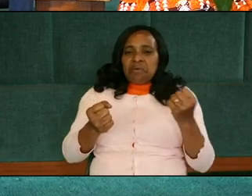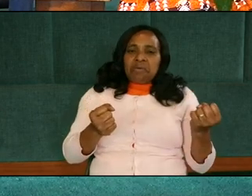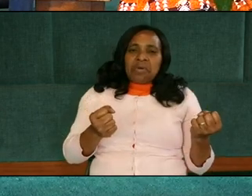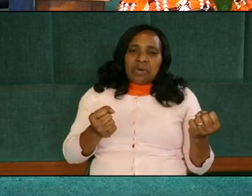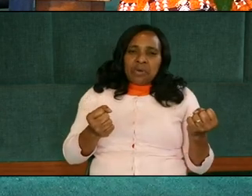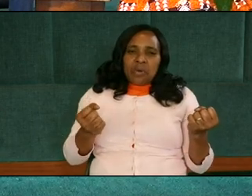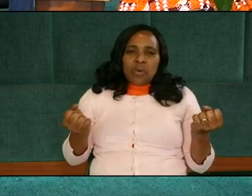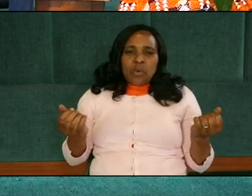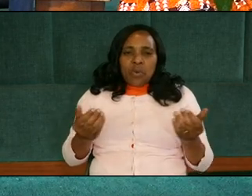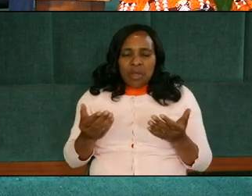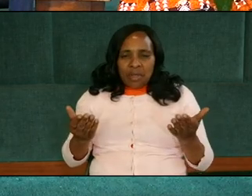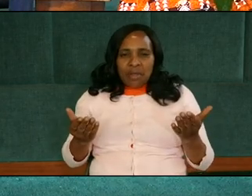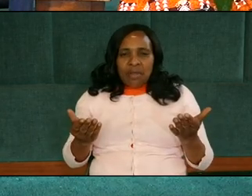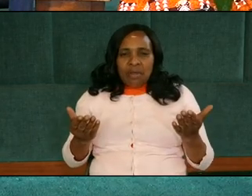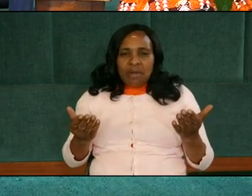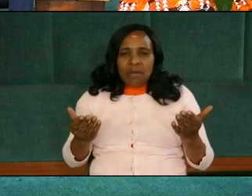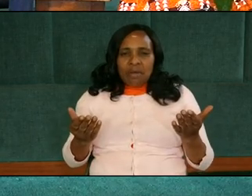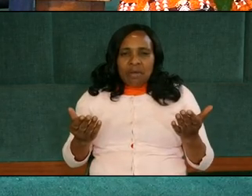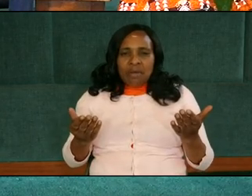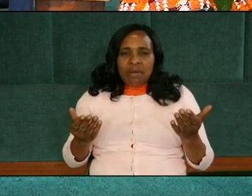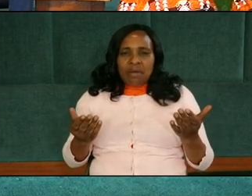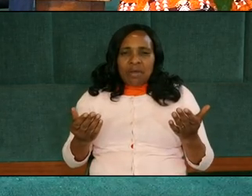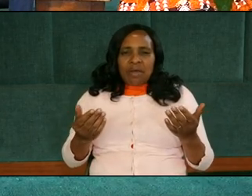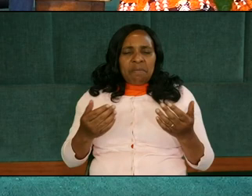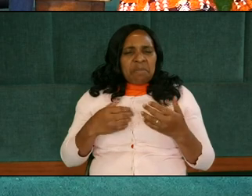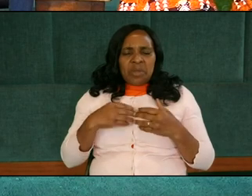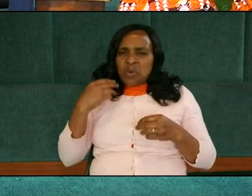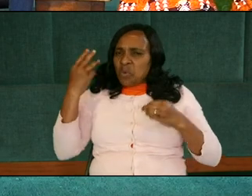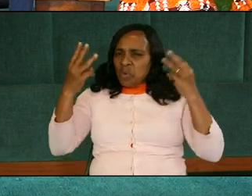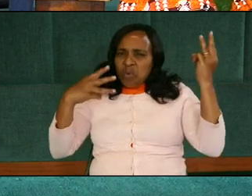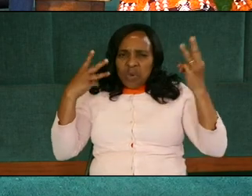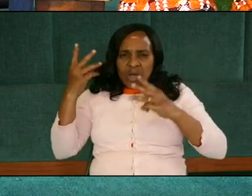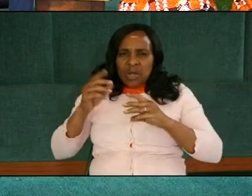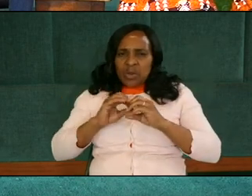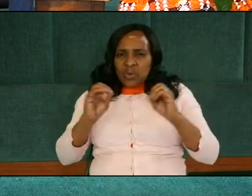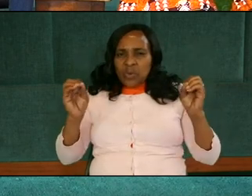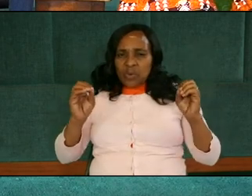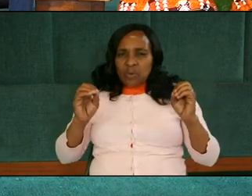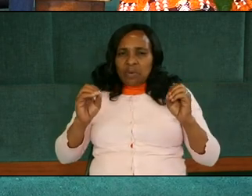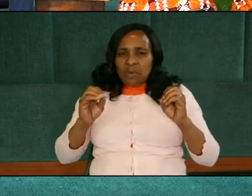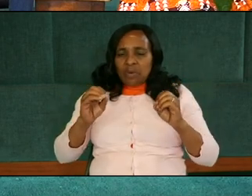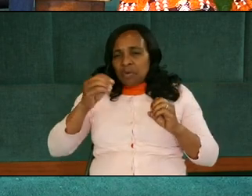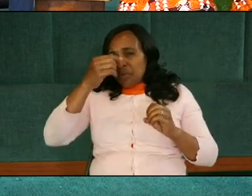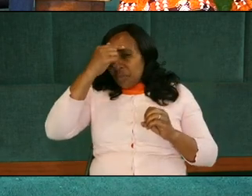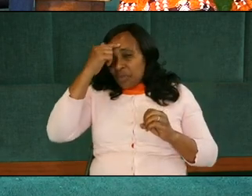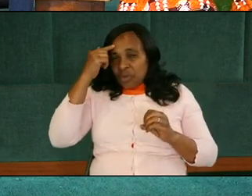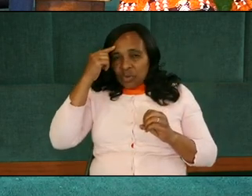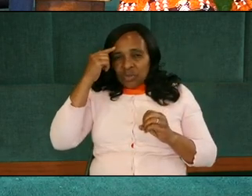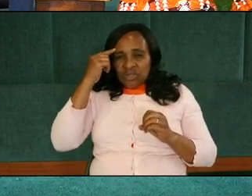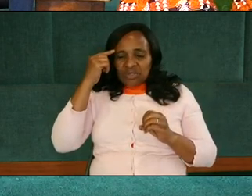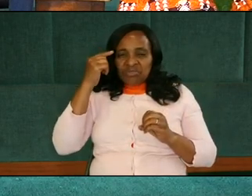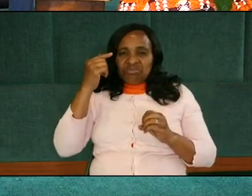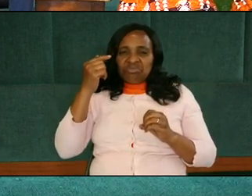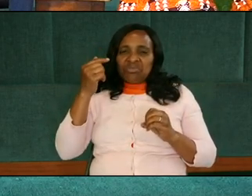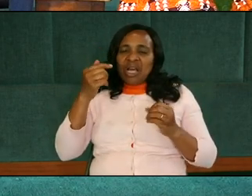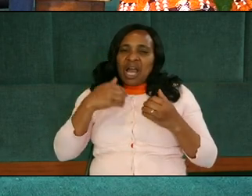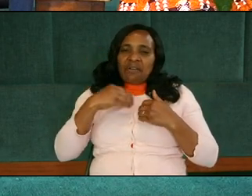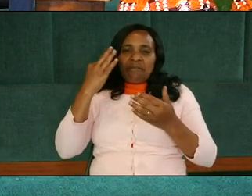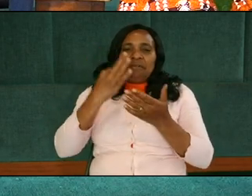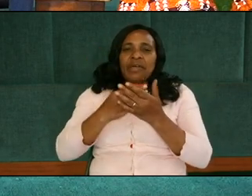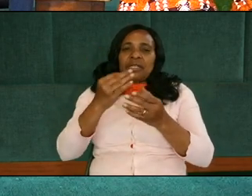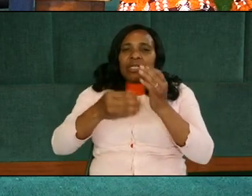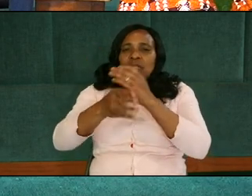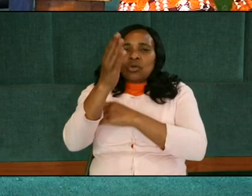where I'm not worried, but not because I have faith in God,